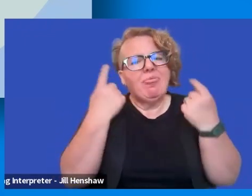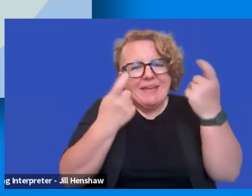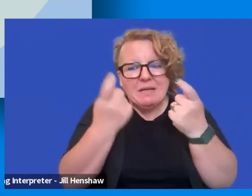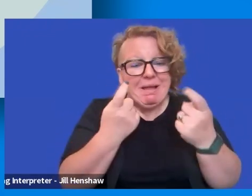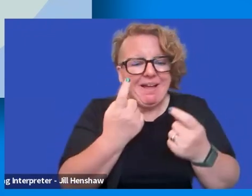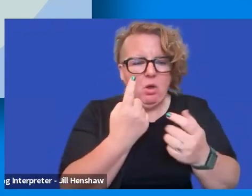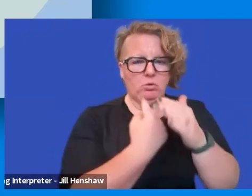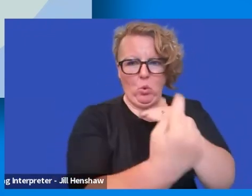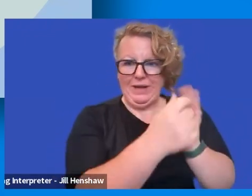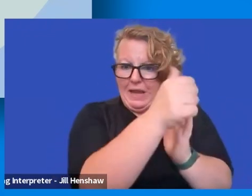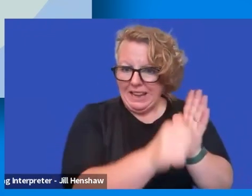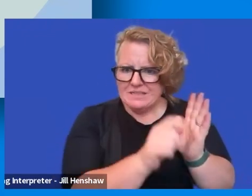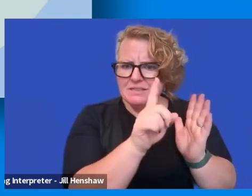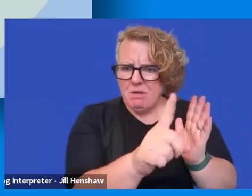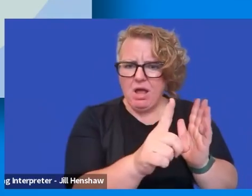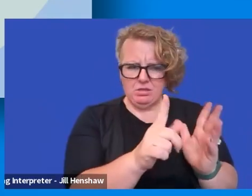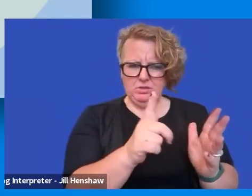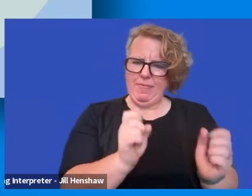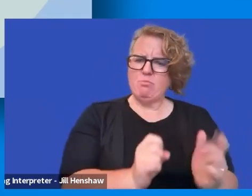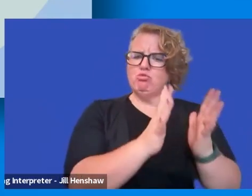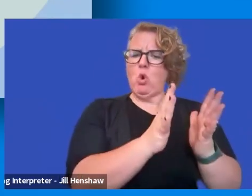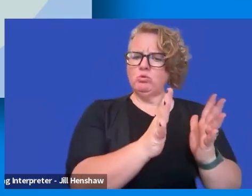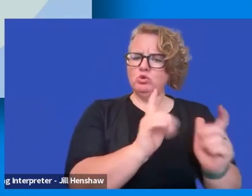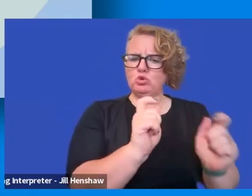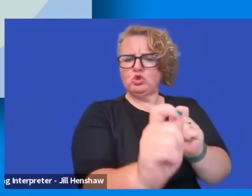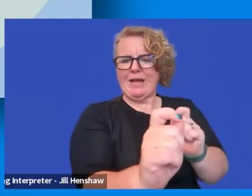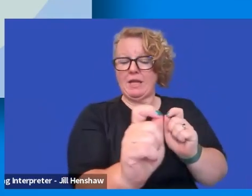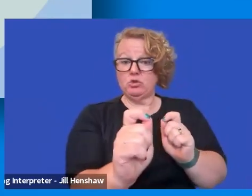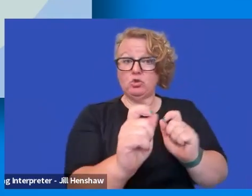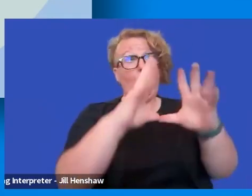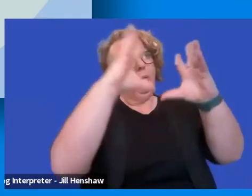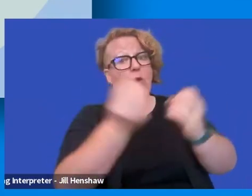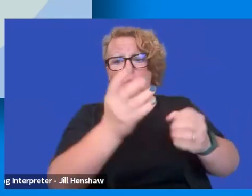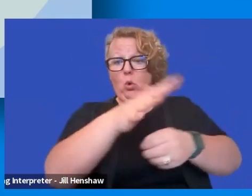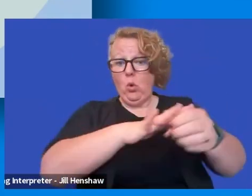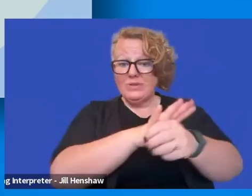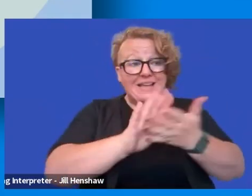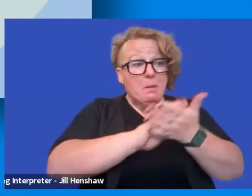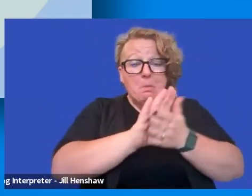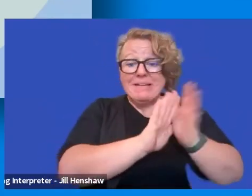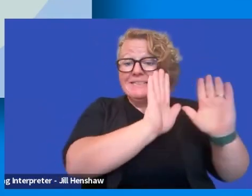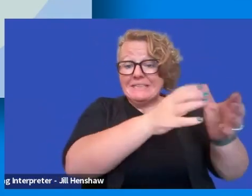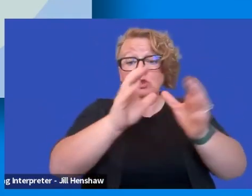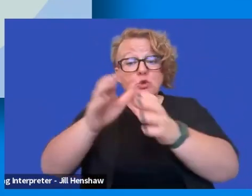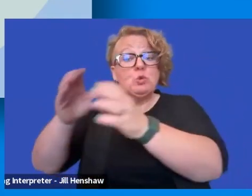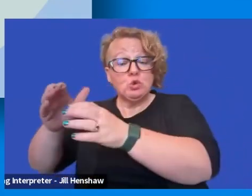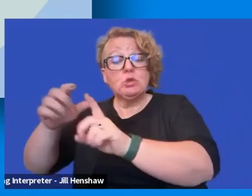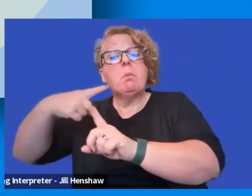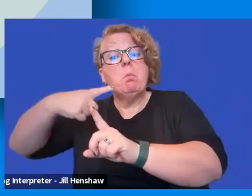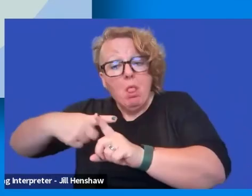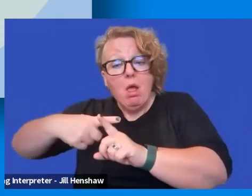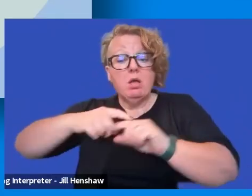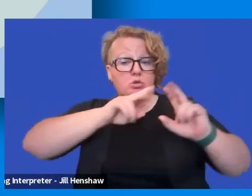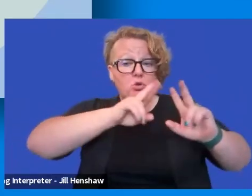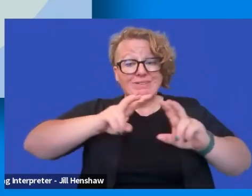list, but also about this change in approach in the sector overall, that institutions and research